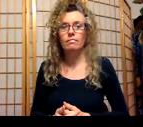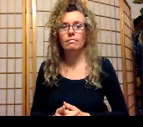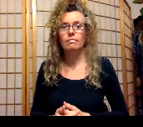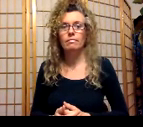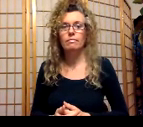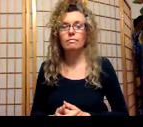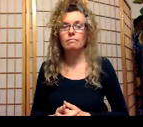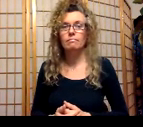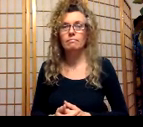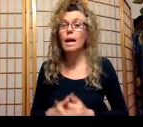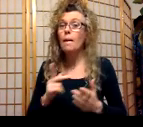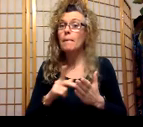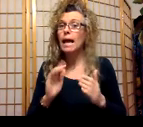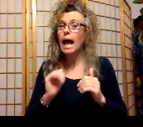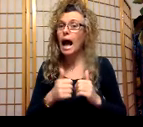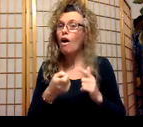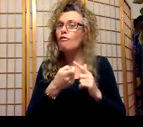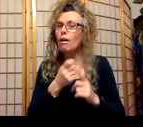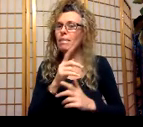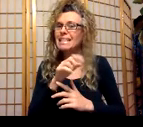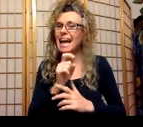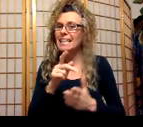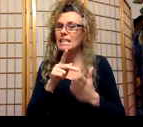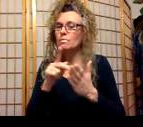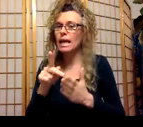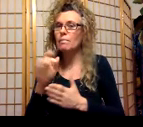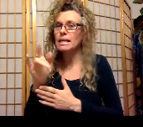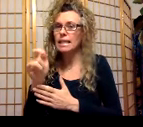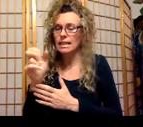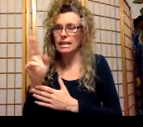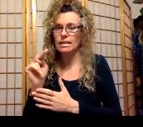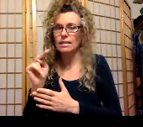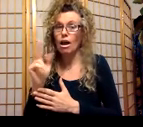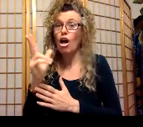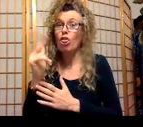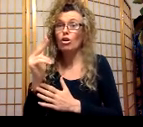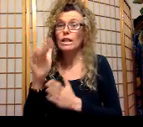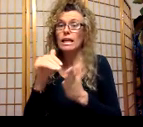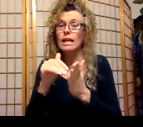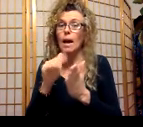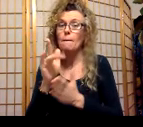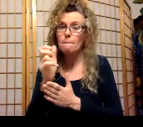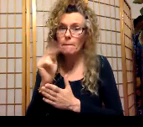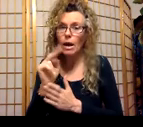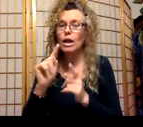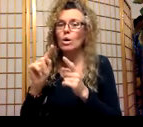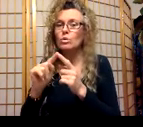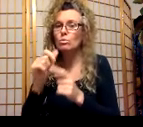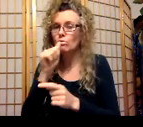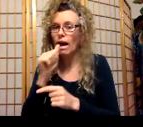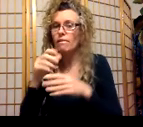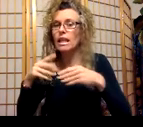From the taxes paid by citizens, 13 billion of this created money goes to privately owned